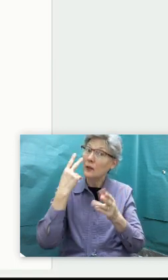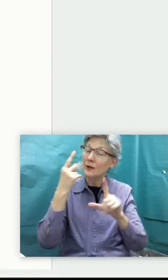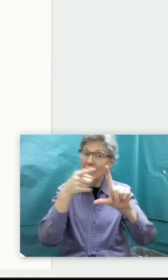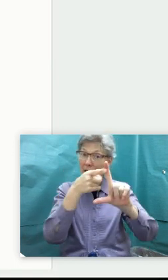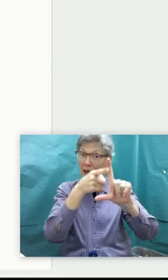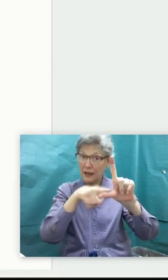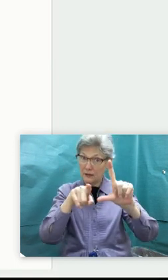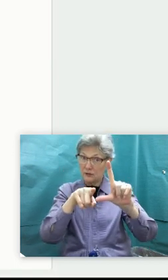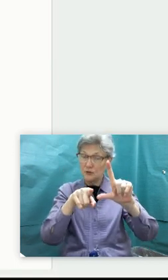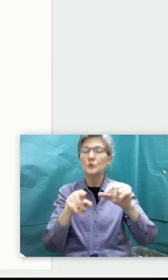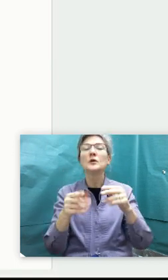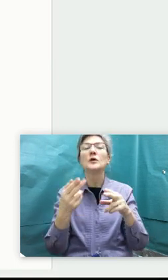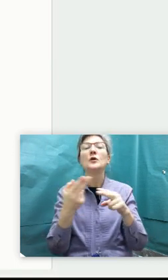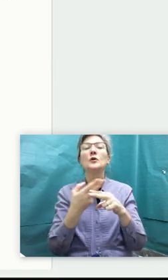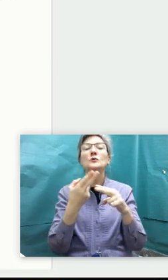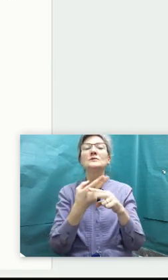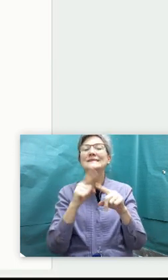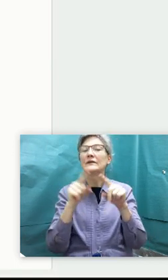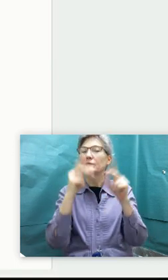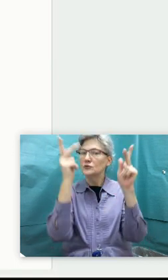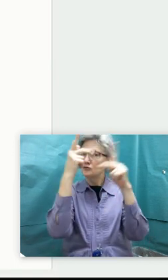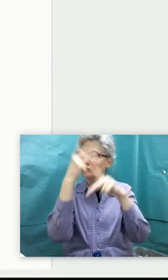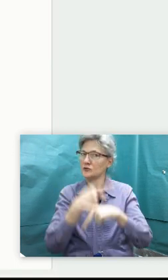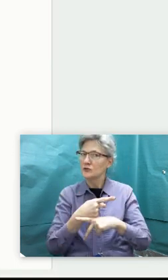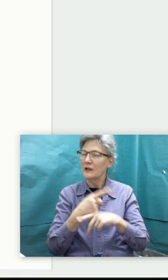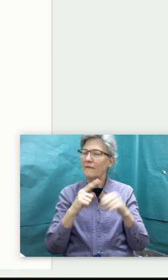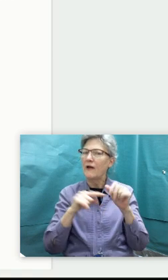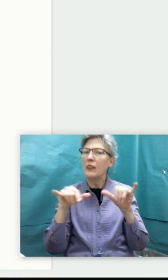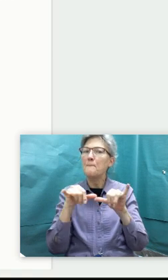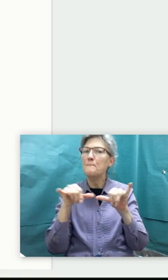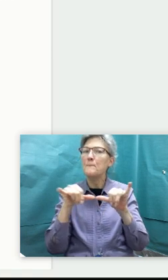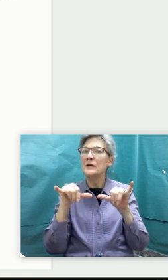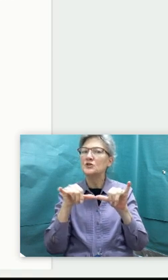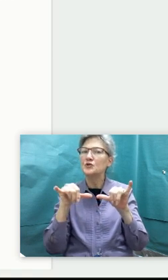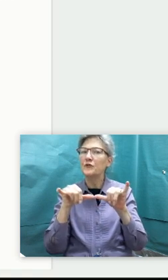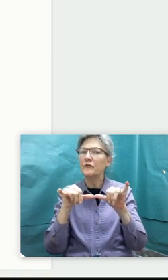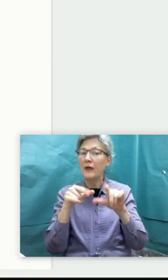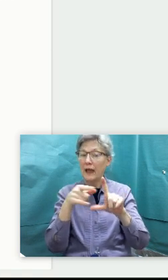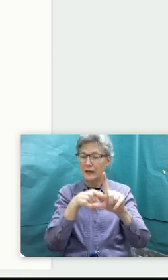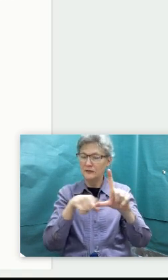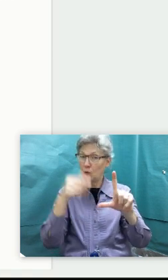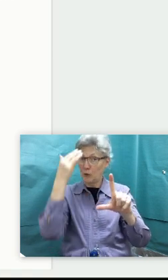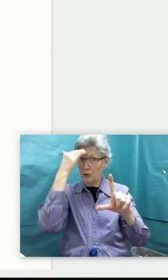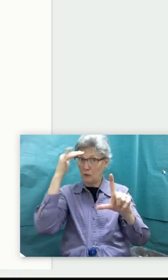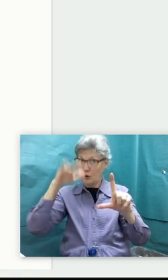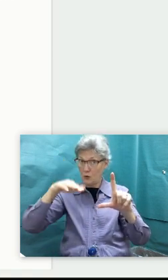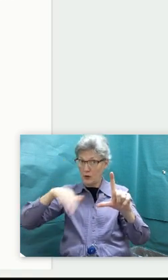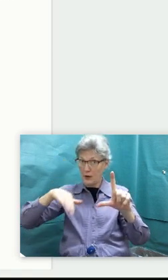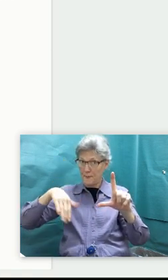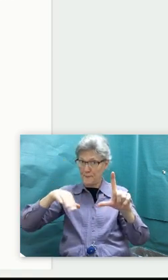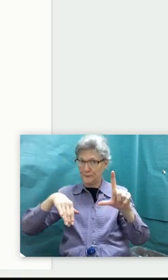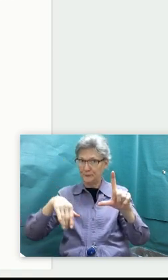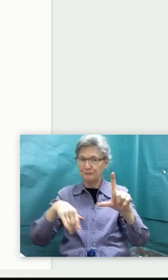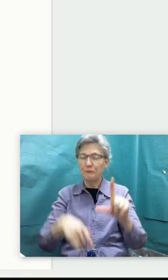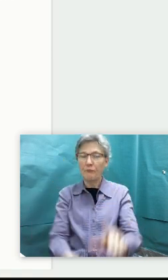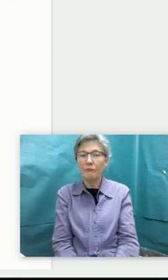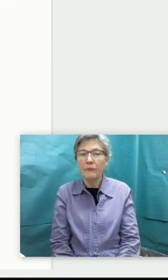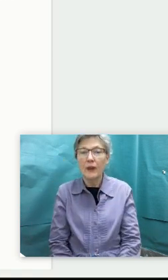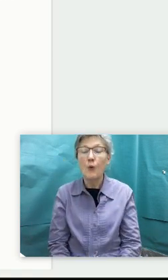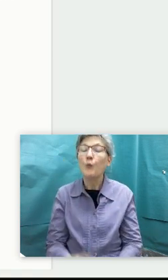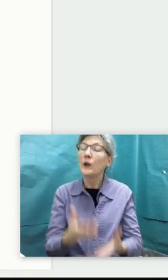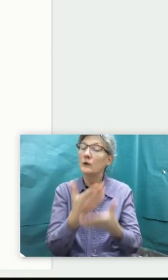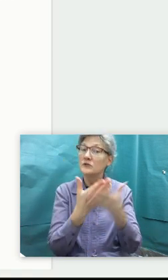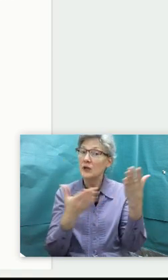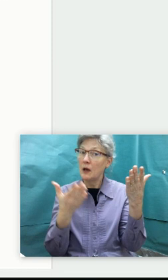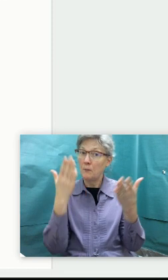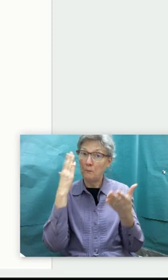but we will use different strategies to find the measure of unknown angles when we know some of the angle measurements, but not all